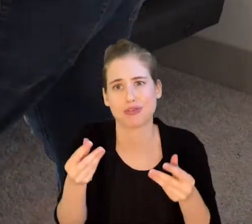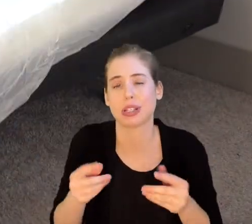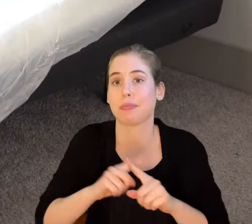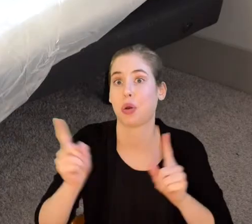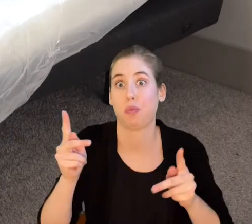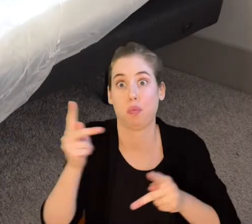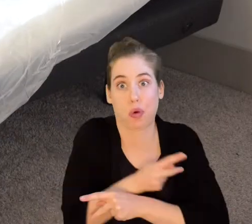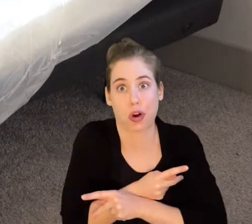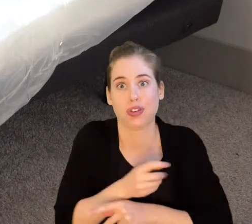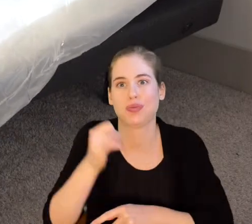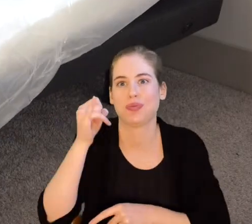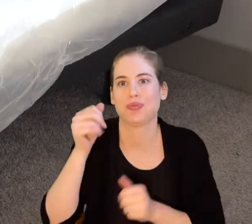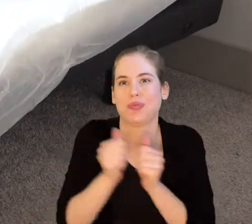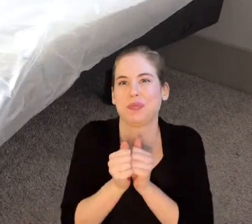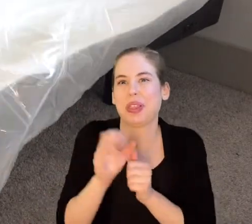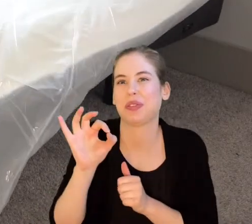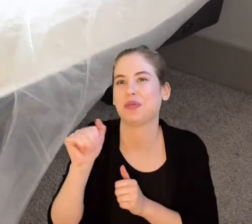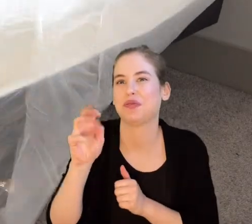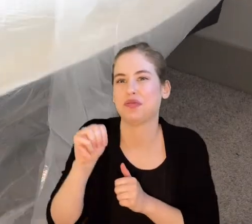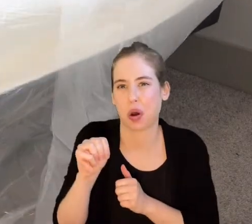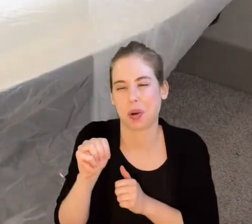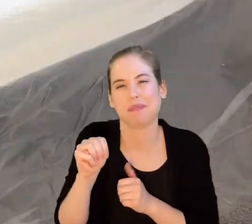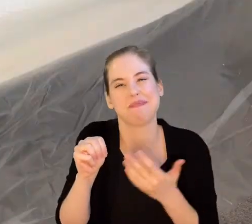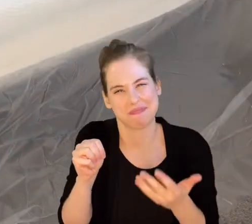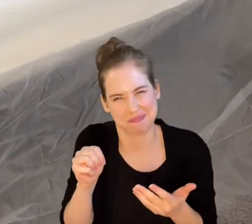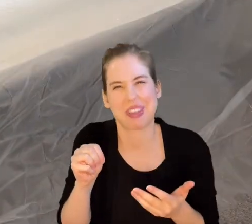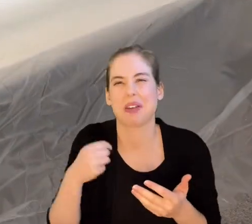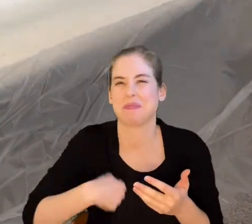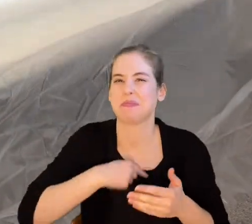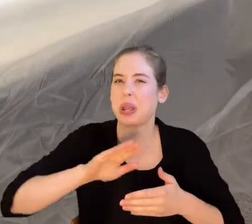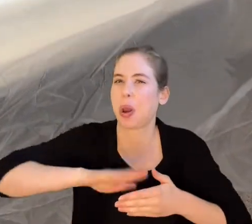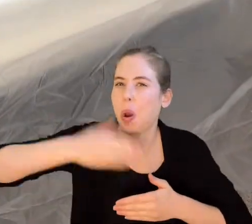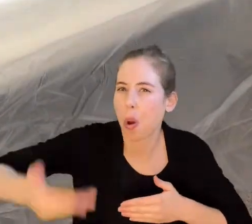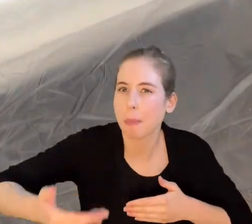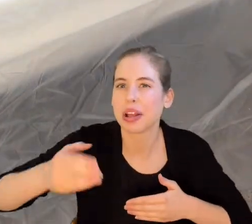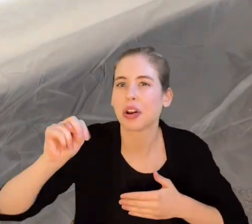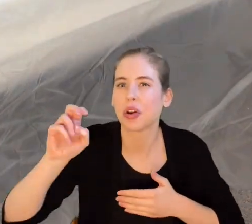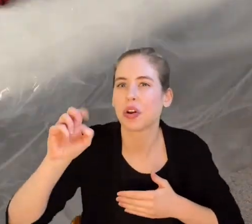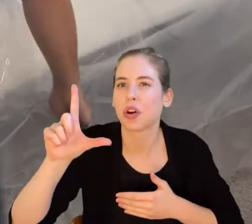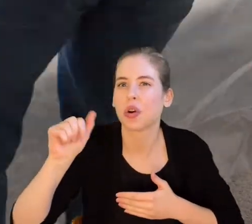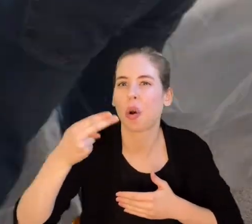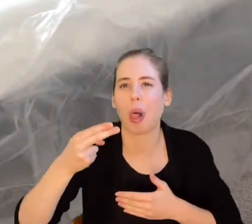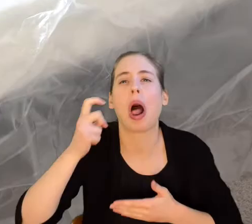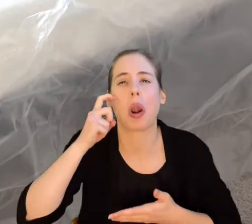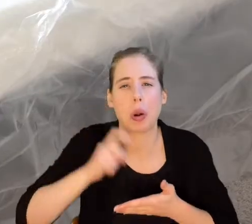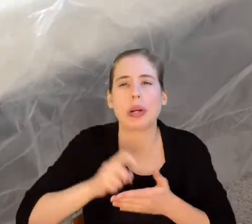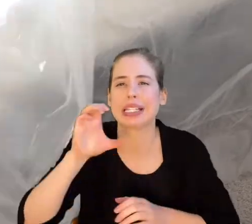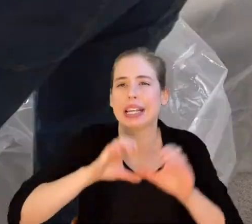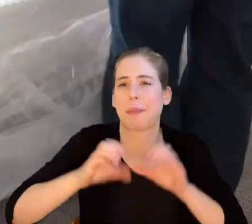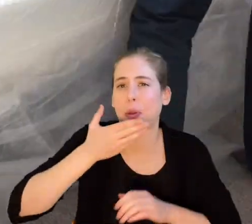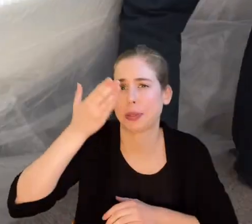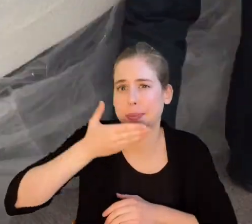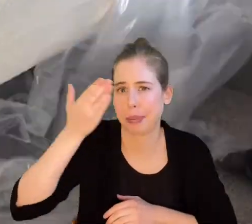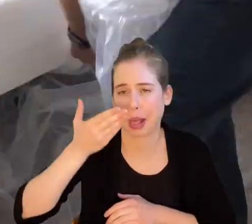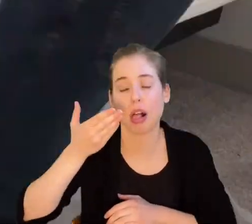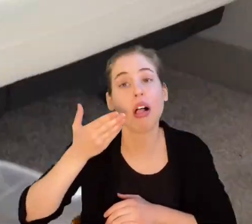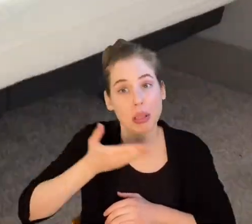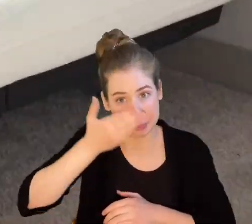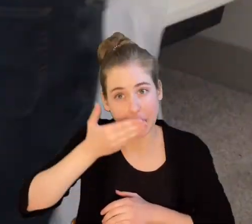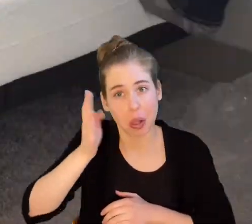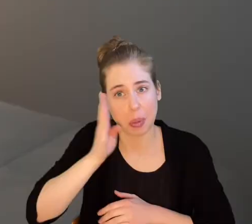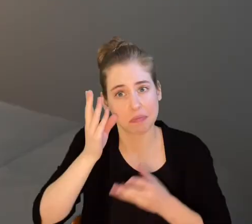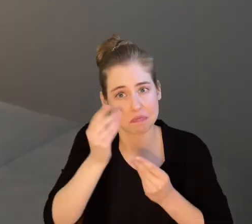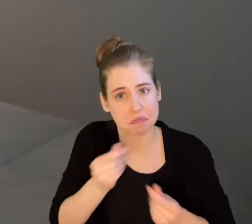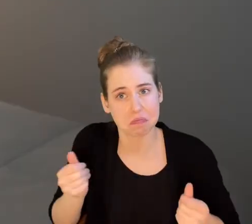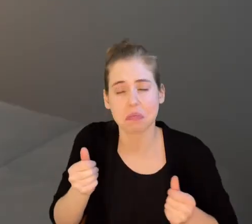NOLA. We did notice a chemical-like smell when unboxing it. You can expect the odour to dissipate within a couple of hours to a few